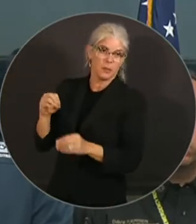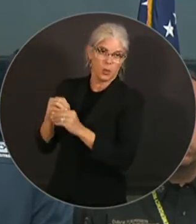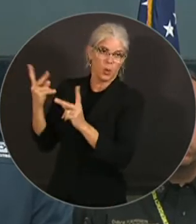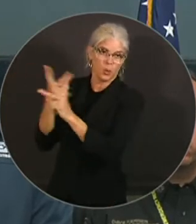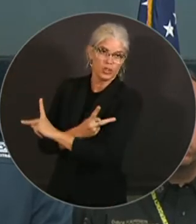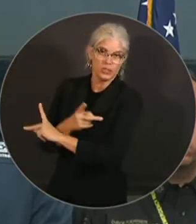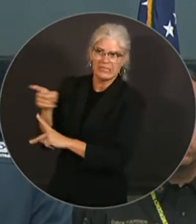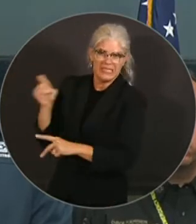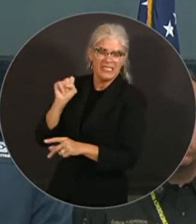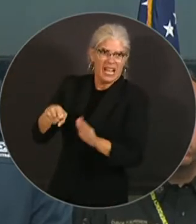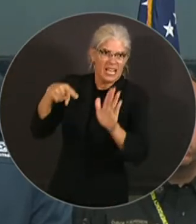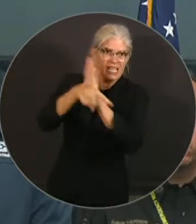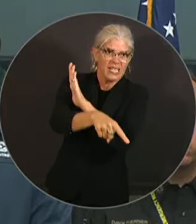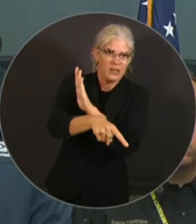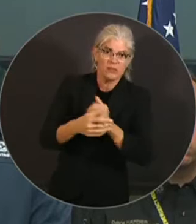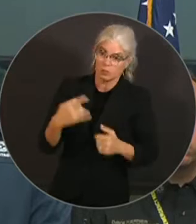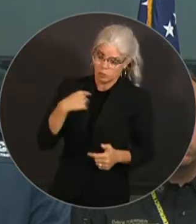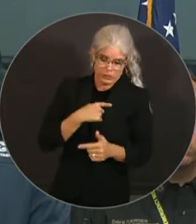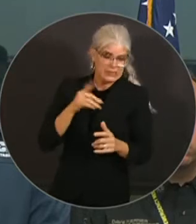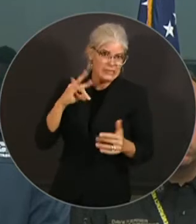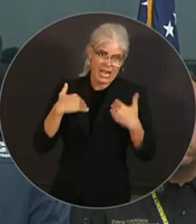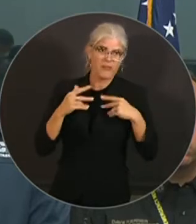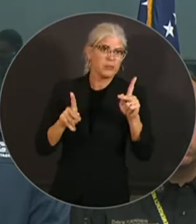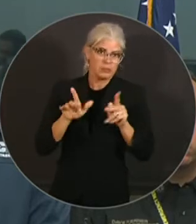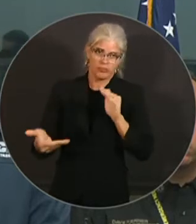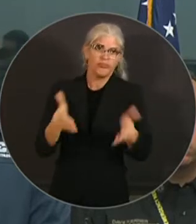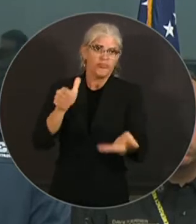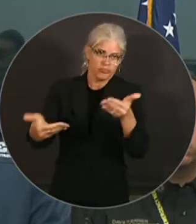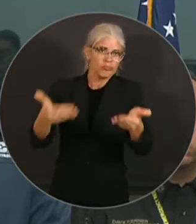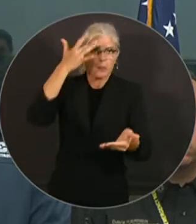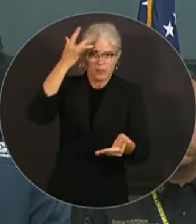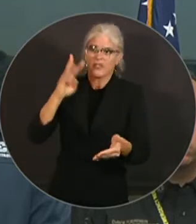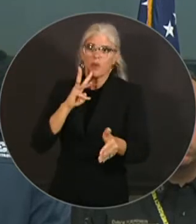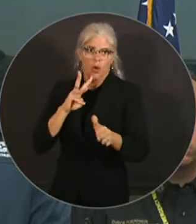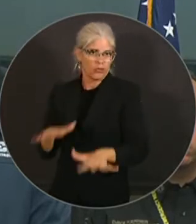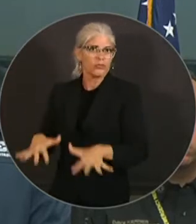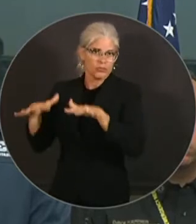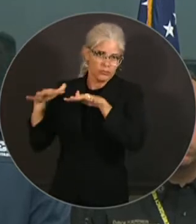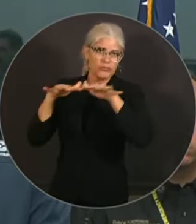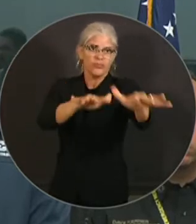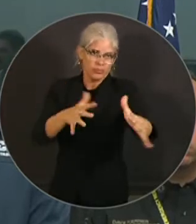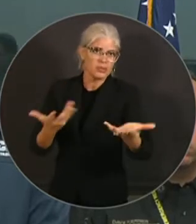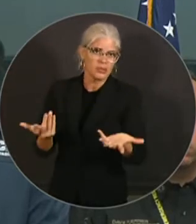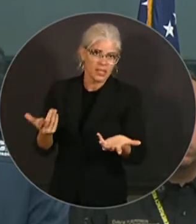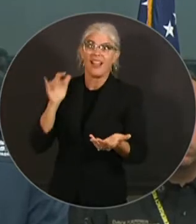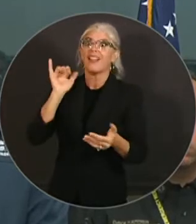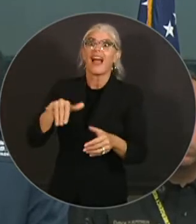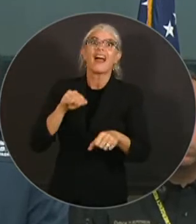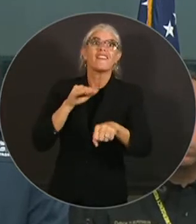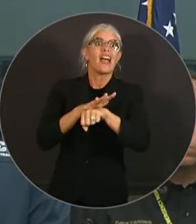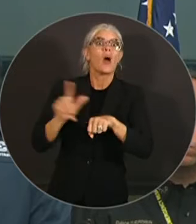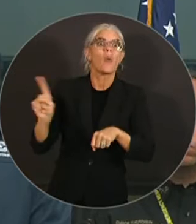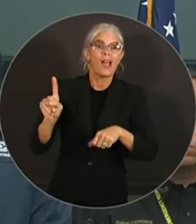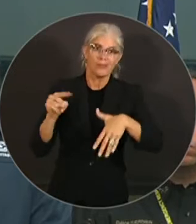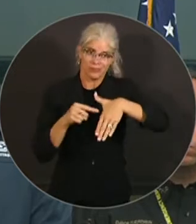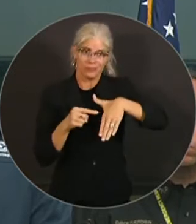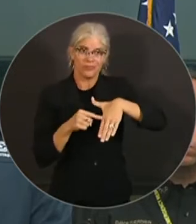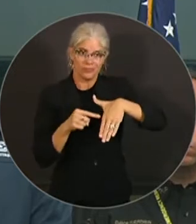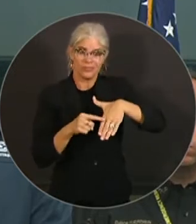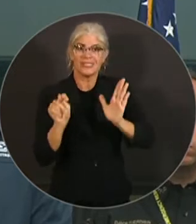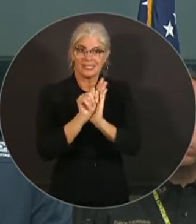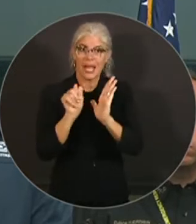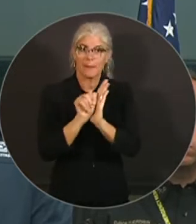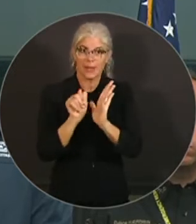loss of life because of the storm surge that affected the Tampa Bay area with Hurricane Helene. I